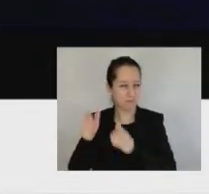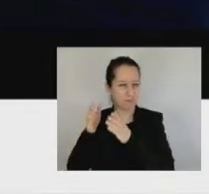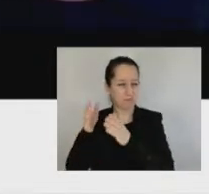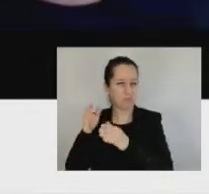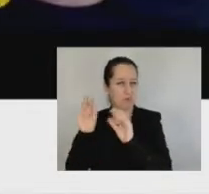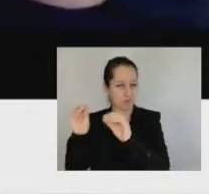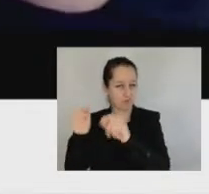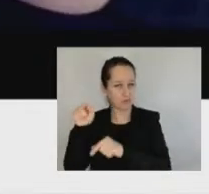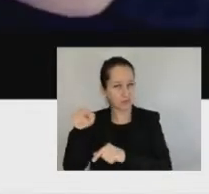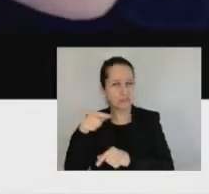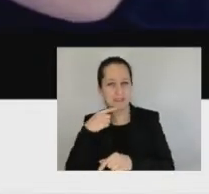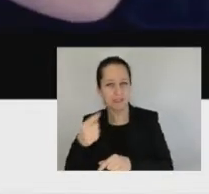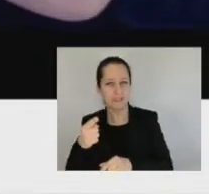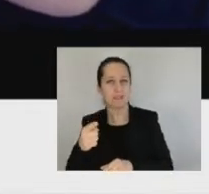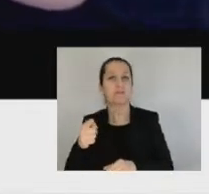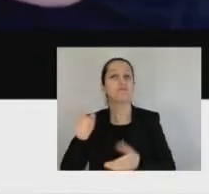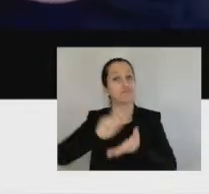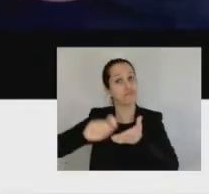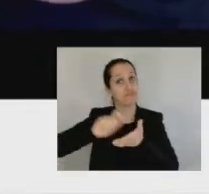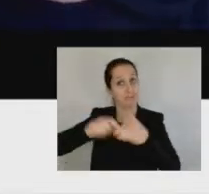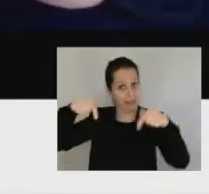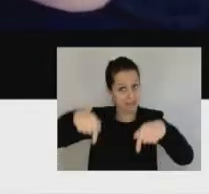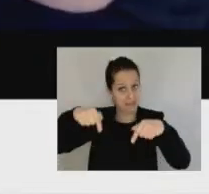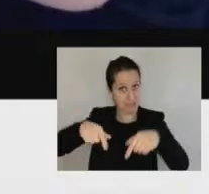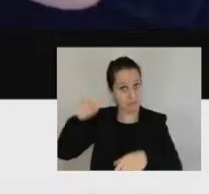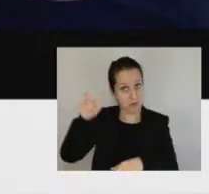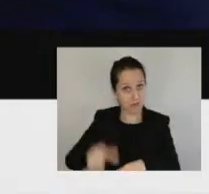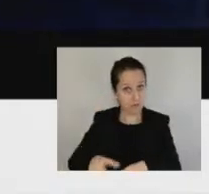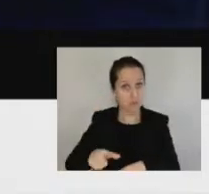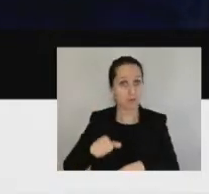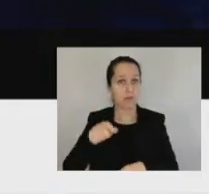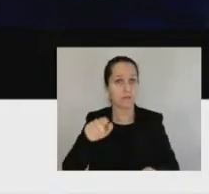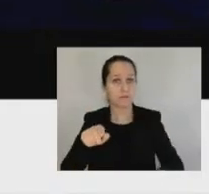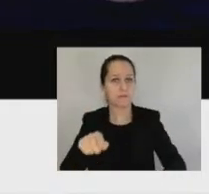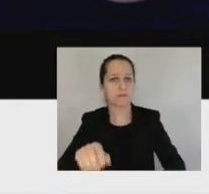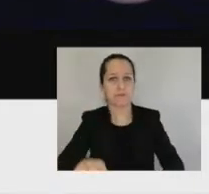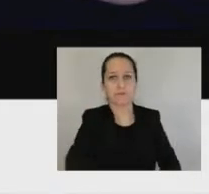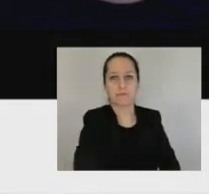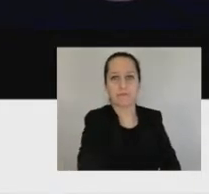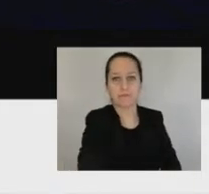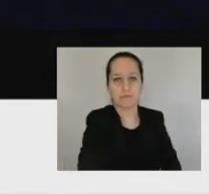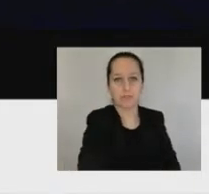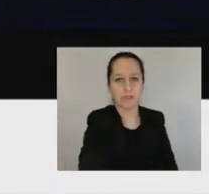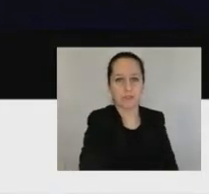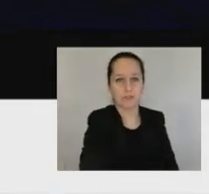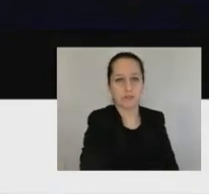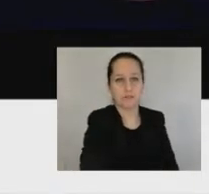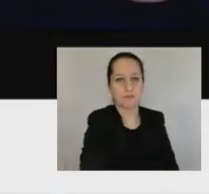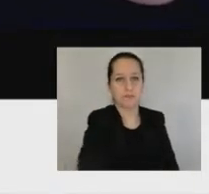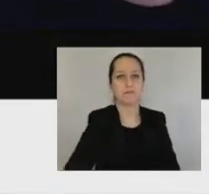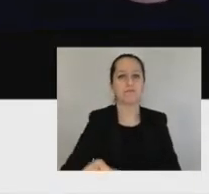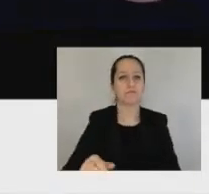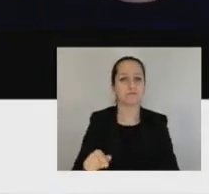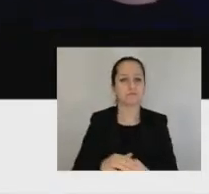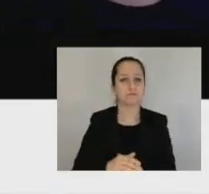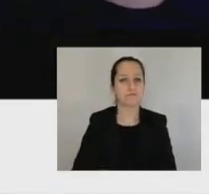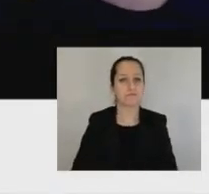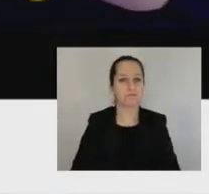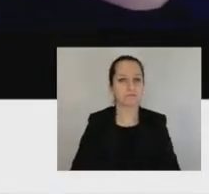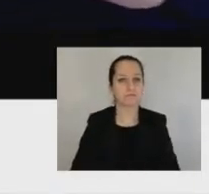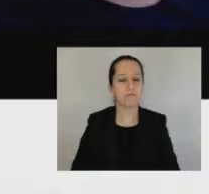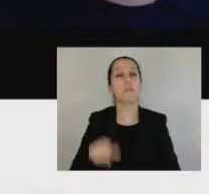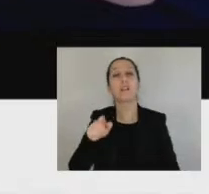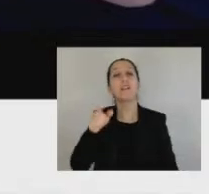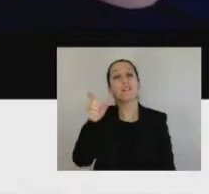by Michael. And we have an author there from our region, Buenaventura de Sousa. What is also important is that